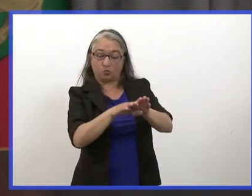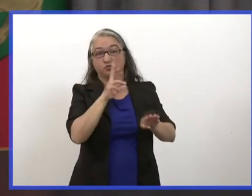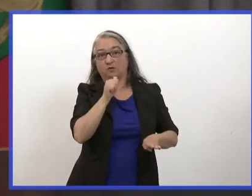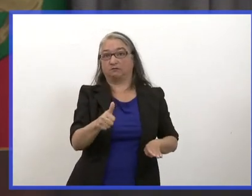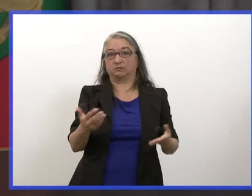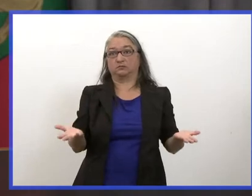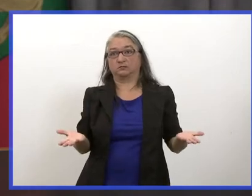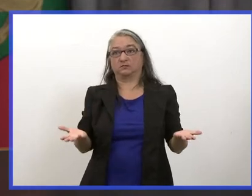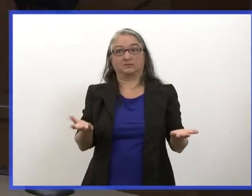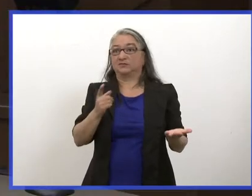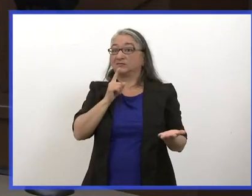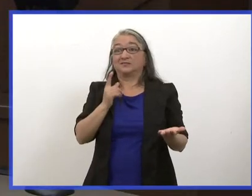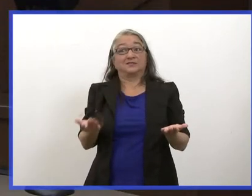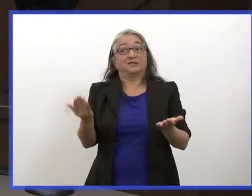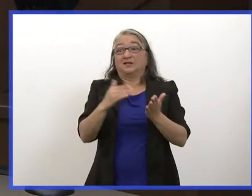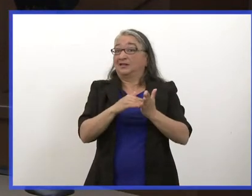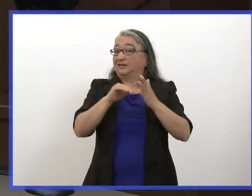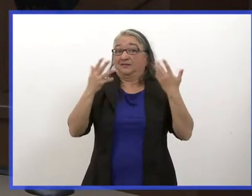with.